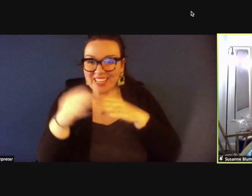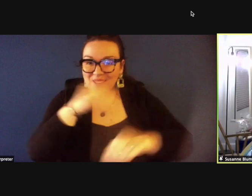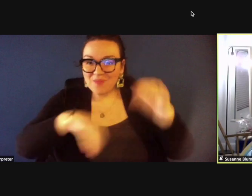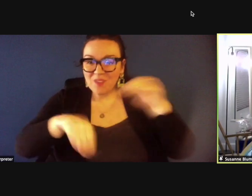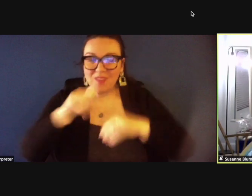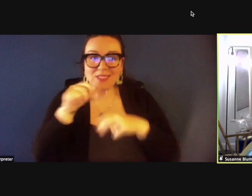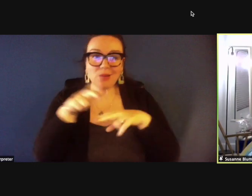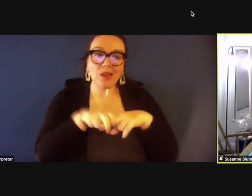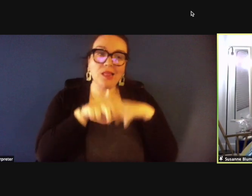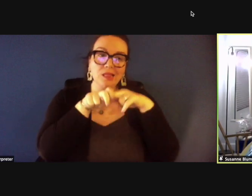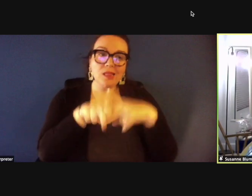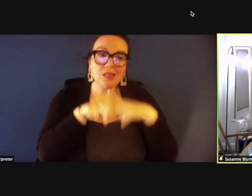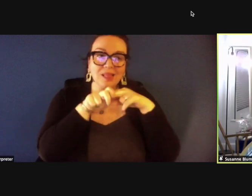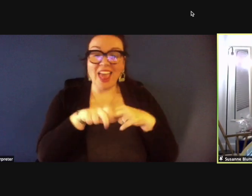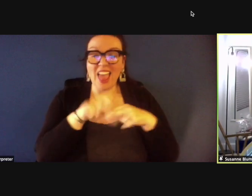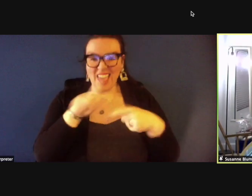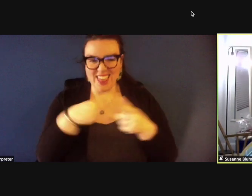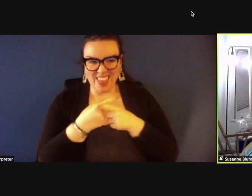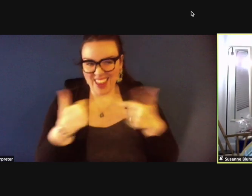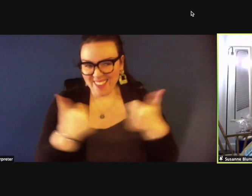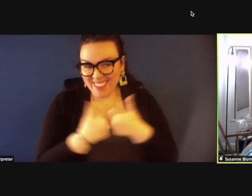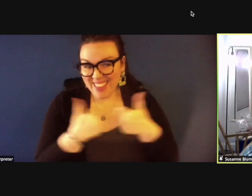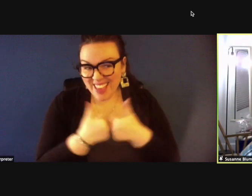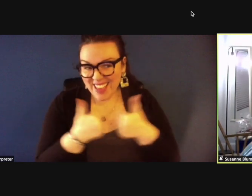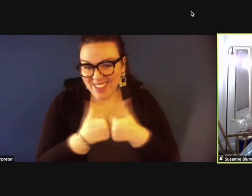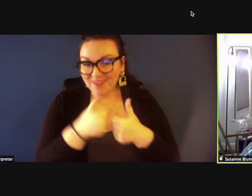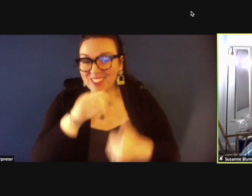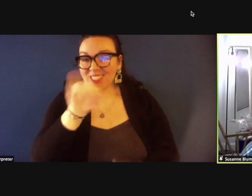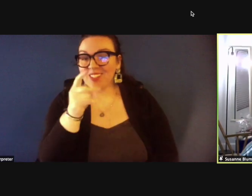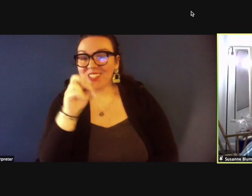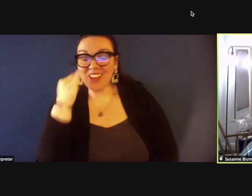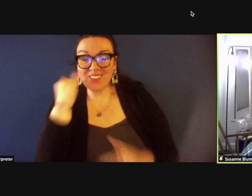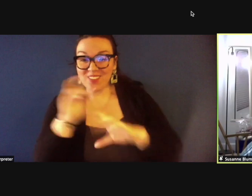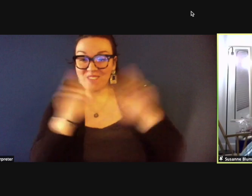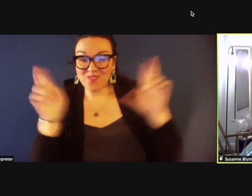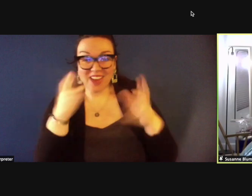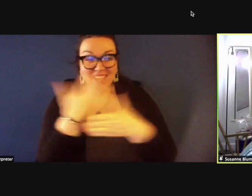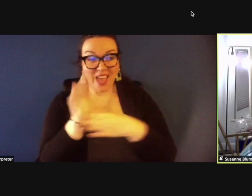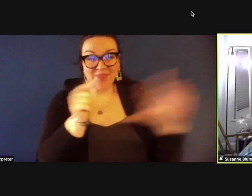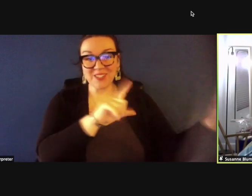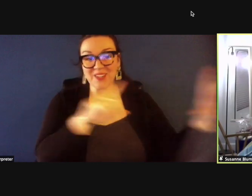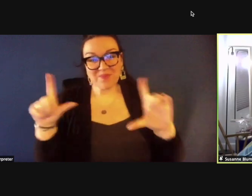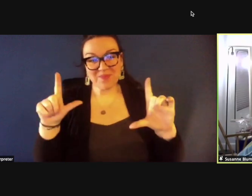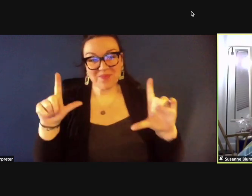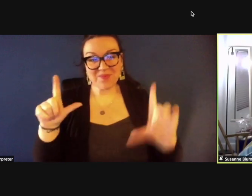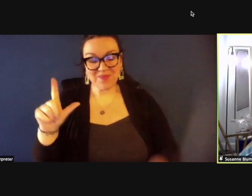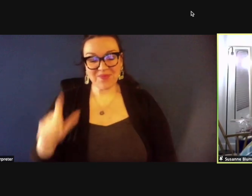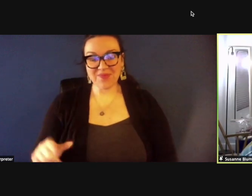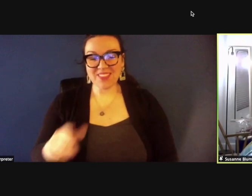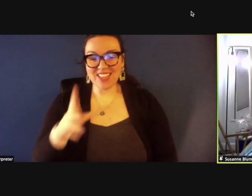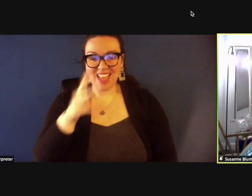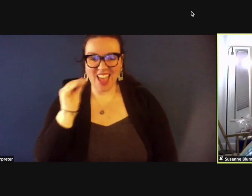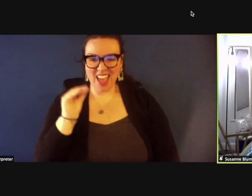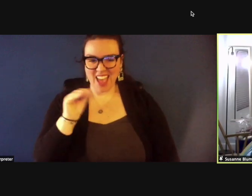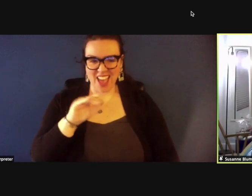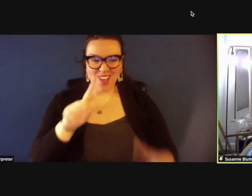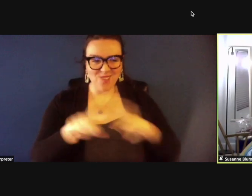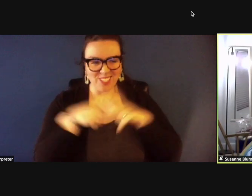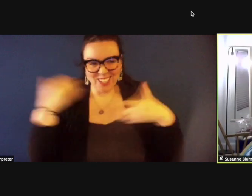if you're ready i'm gonna i'm gonna share my screen and um get us going